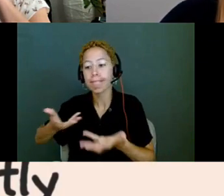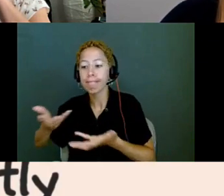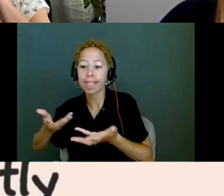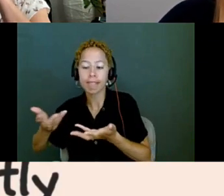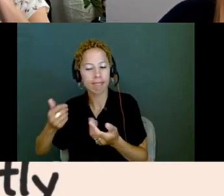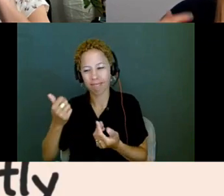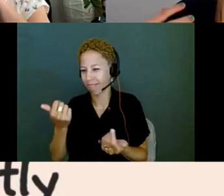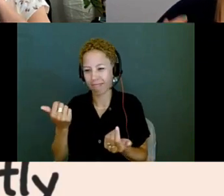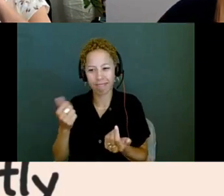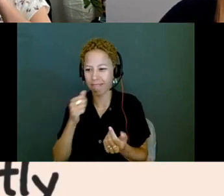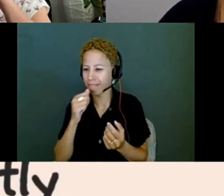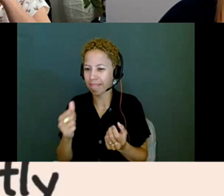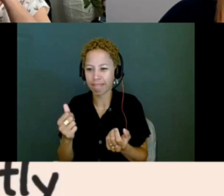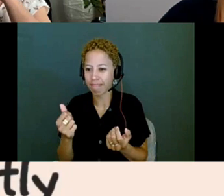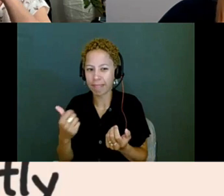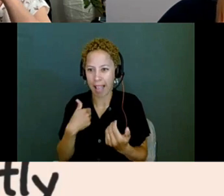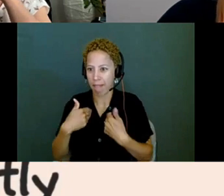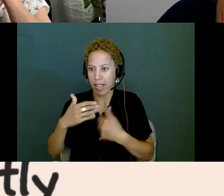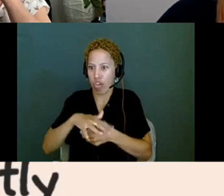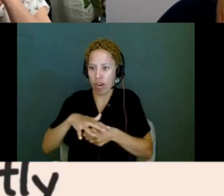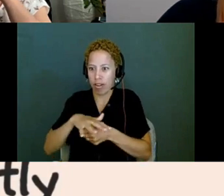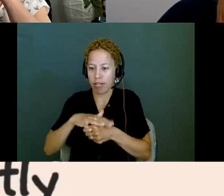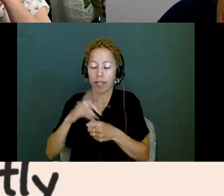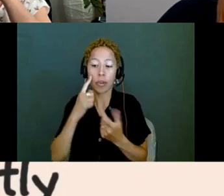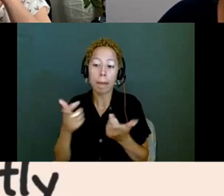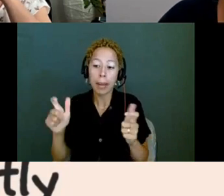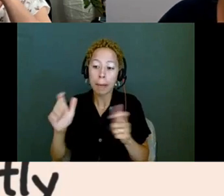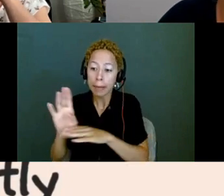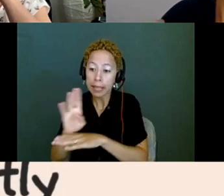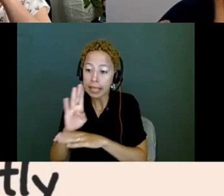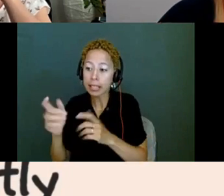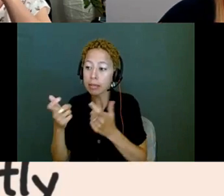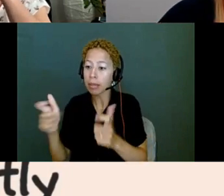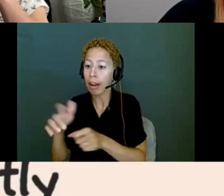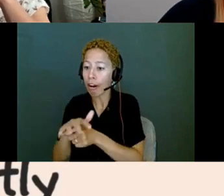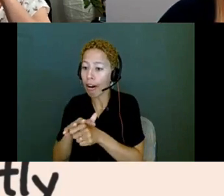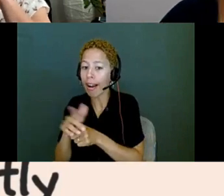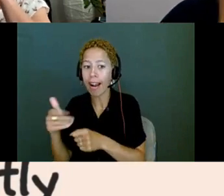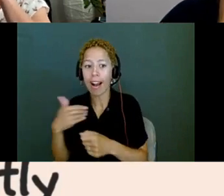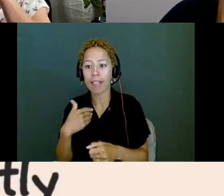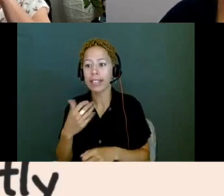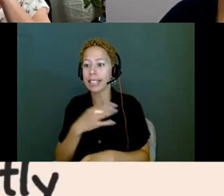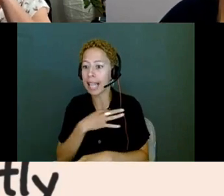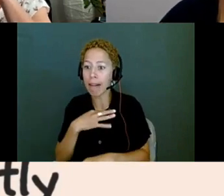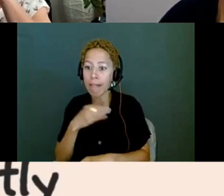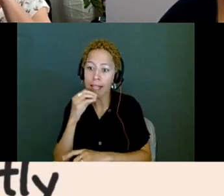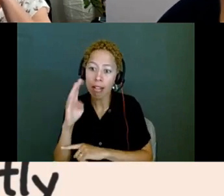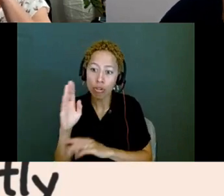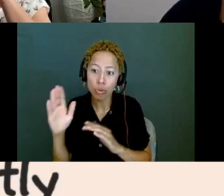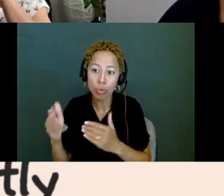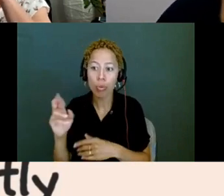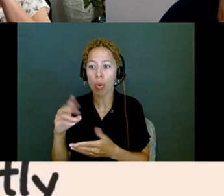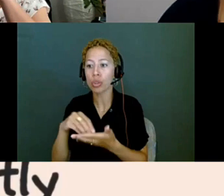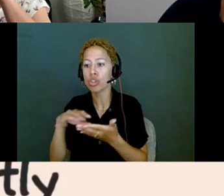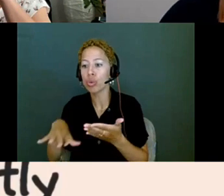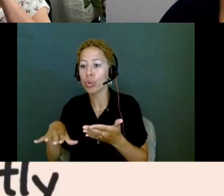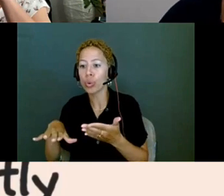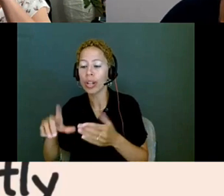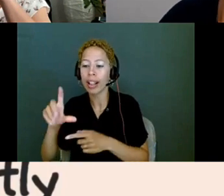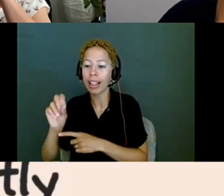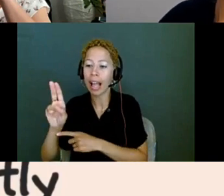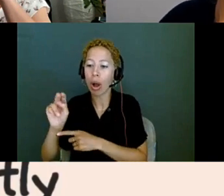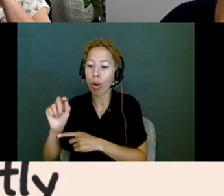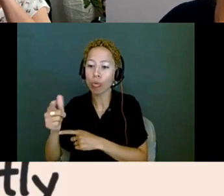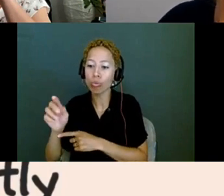establishments, the bigger businesses that have like staff lunchrooms or student lounges, we don't have